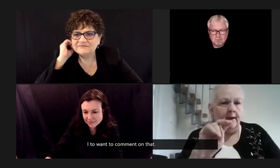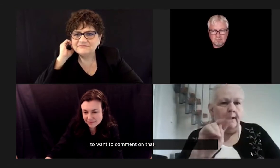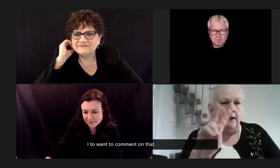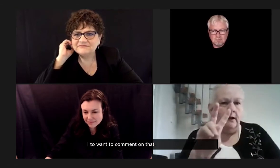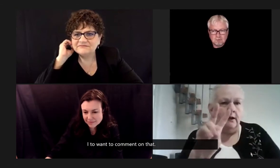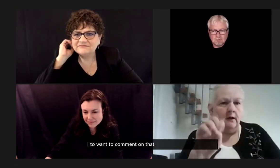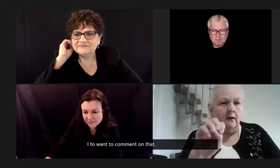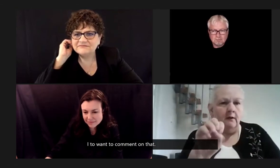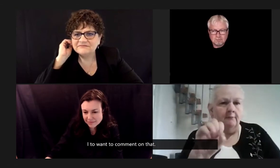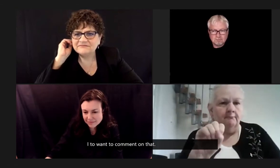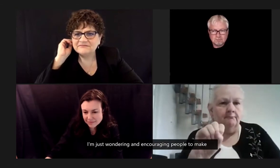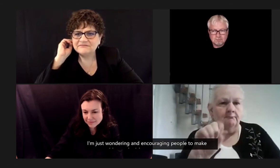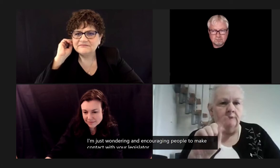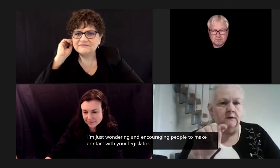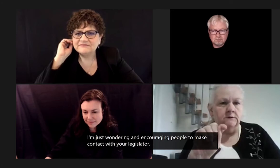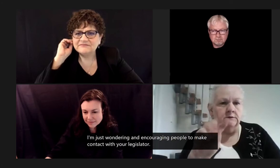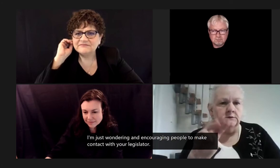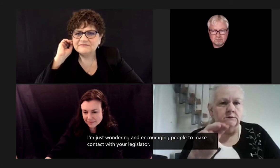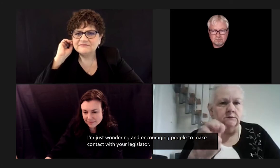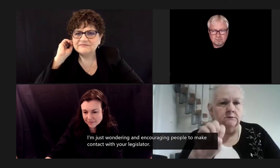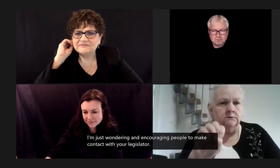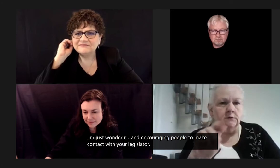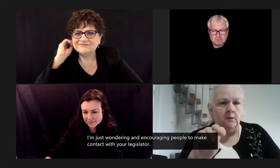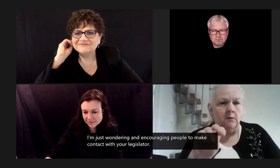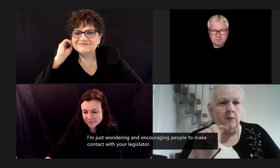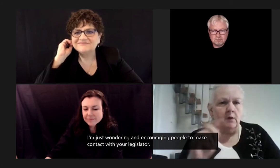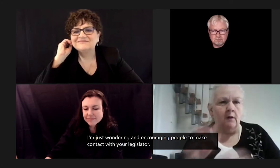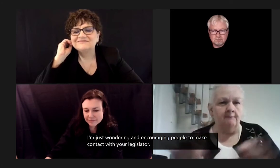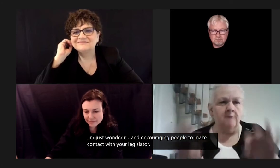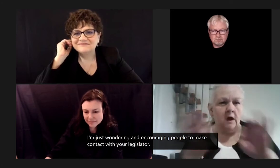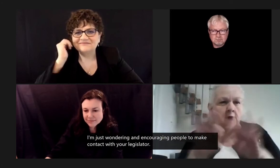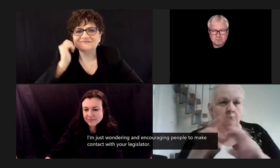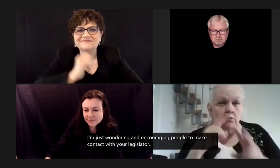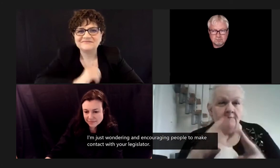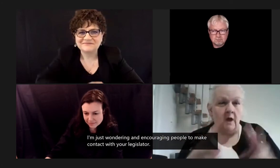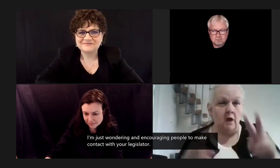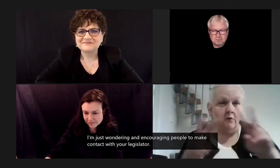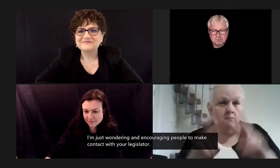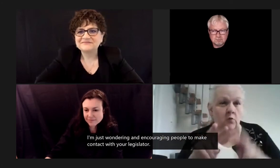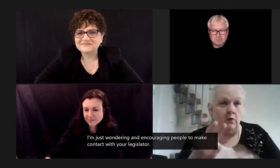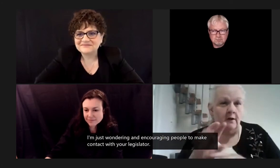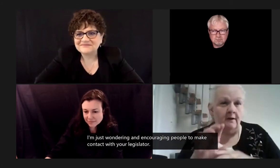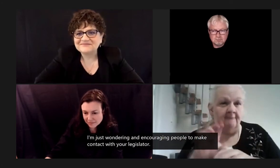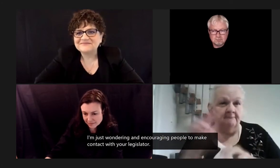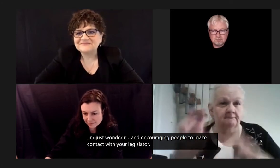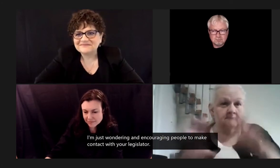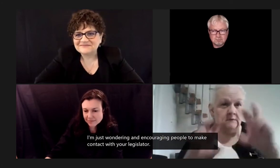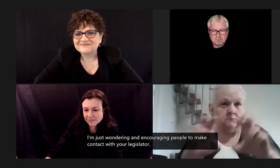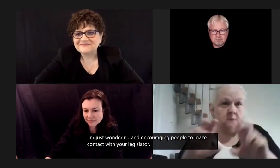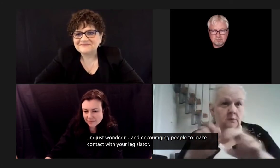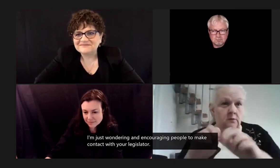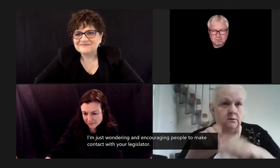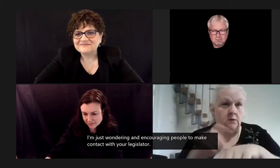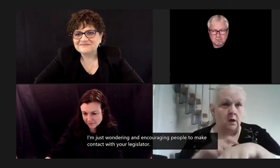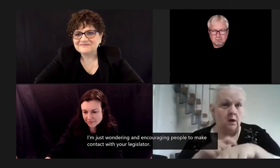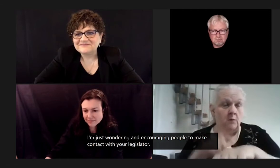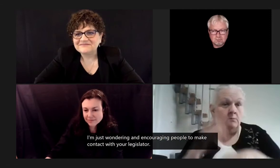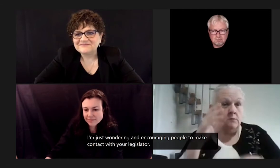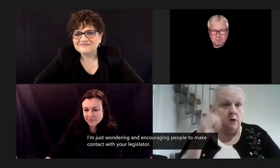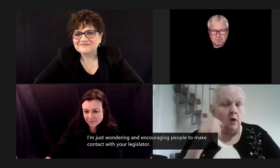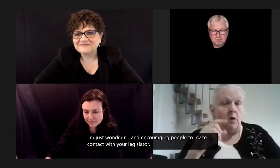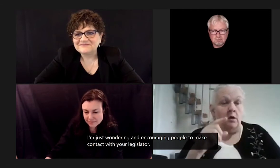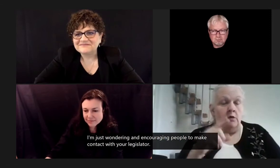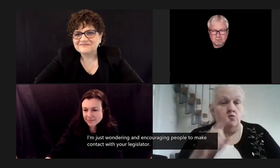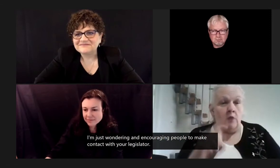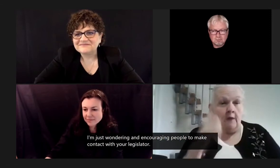My concern is time. The time investment is really valuable.